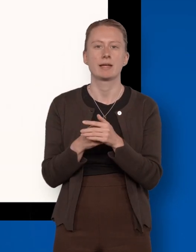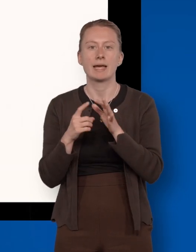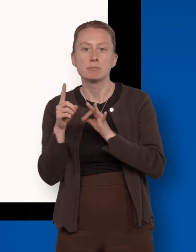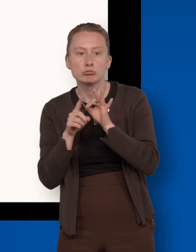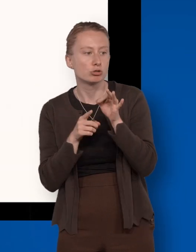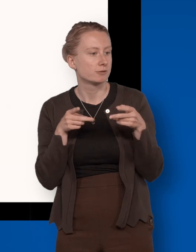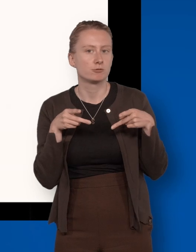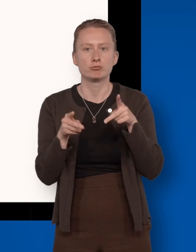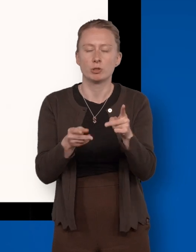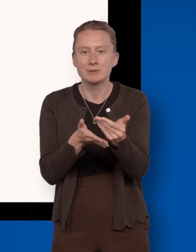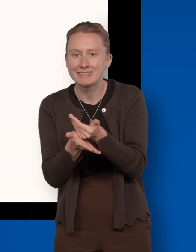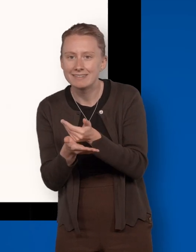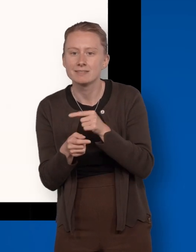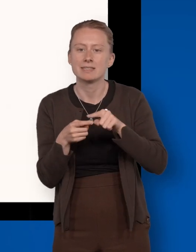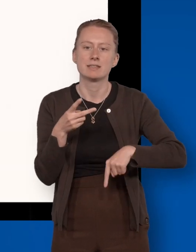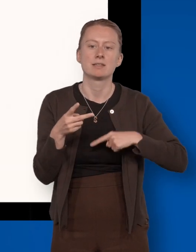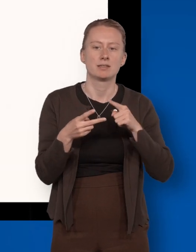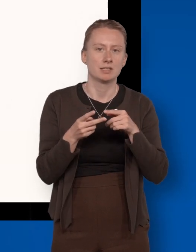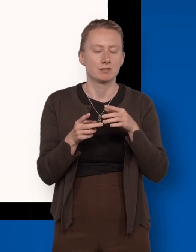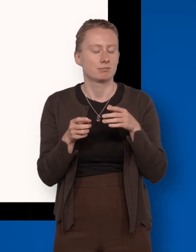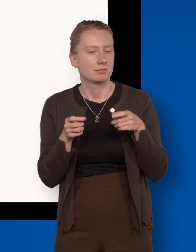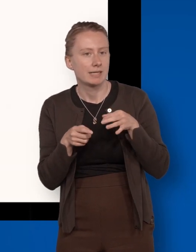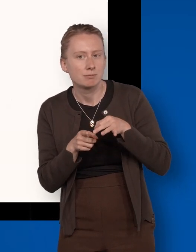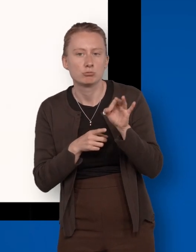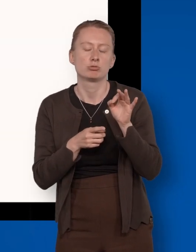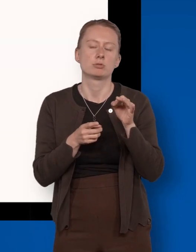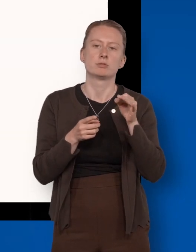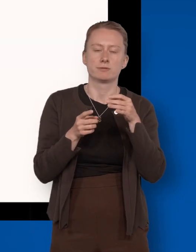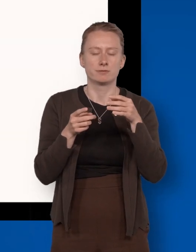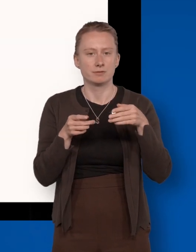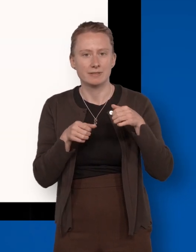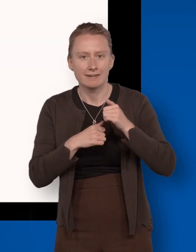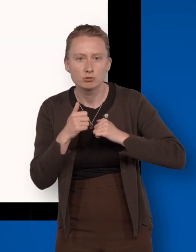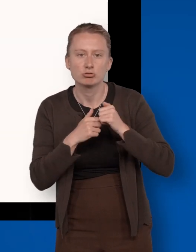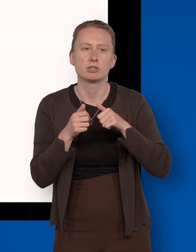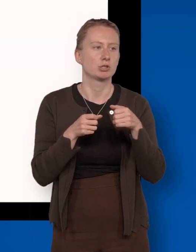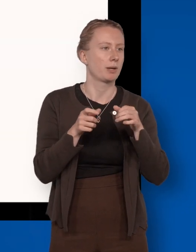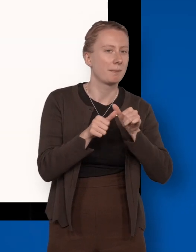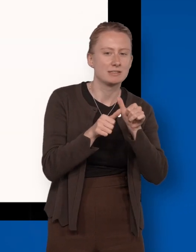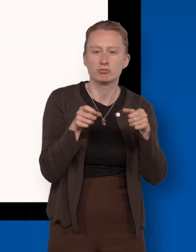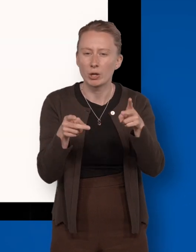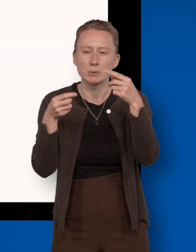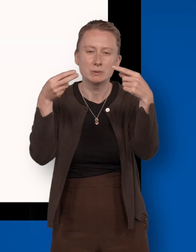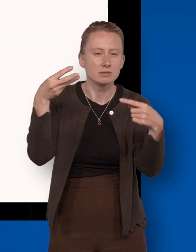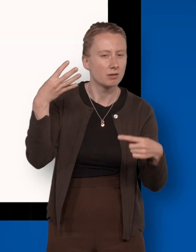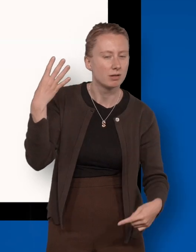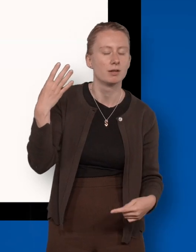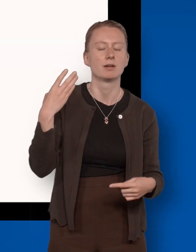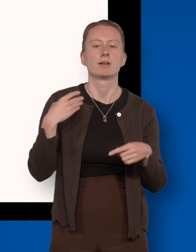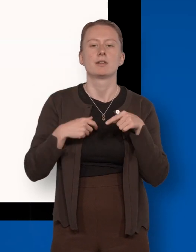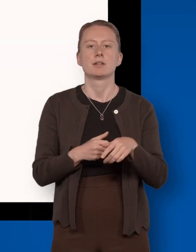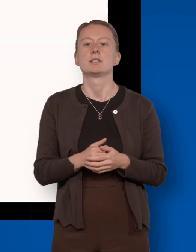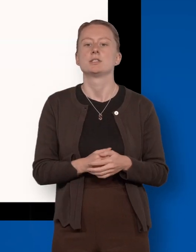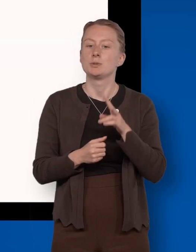more spent on road improvement, improved infrastructure, better roads, etc. And as you can see, these are